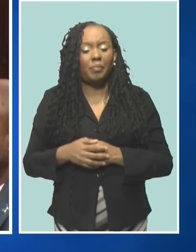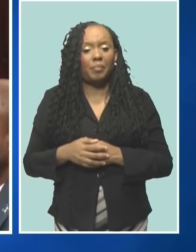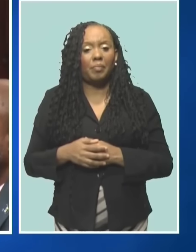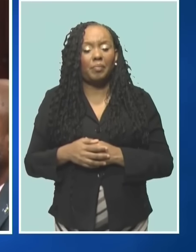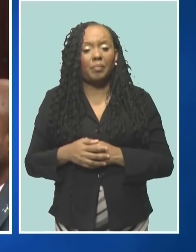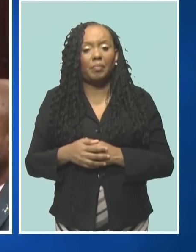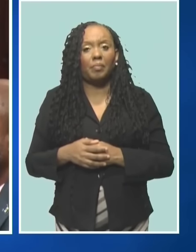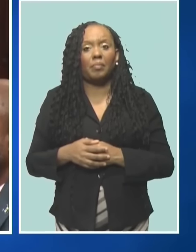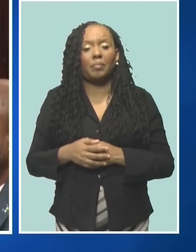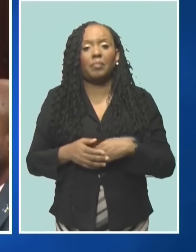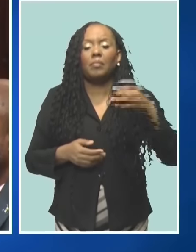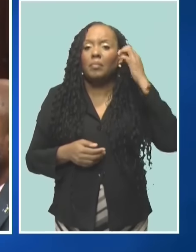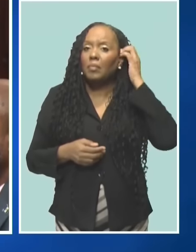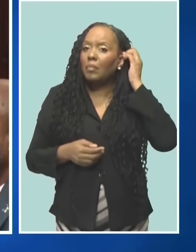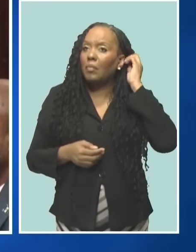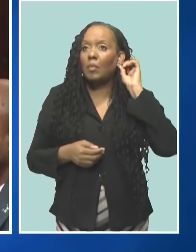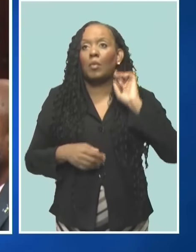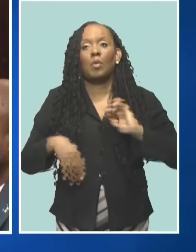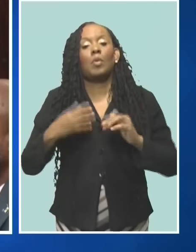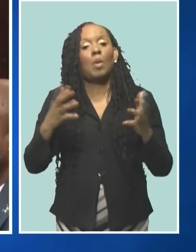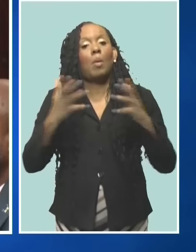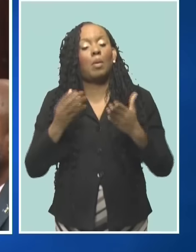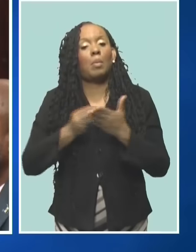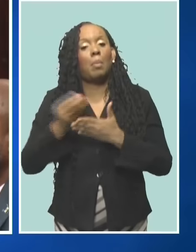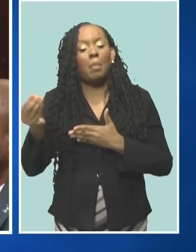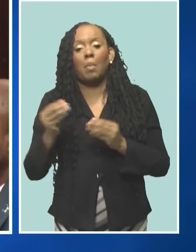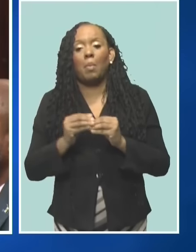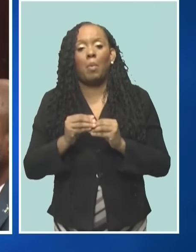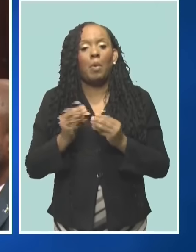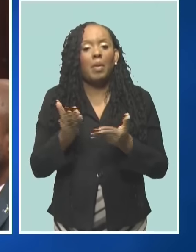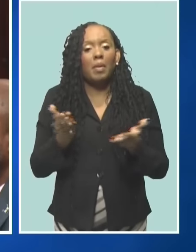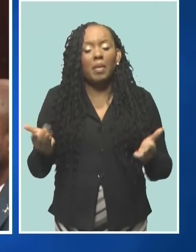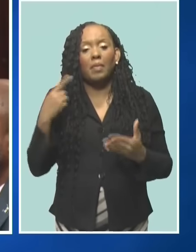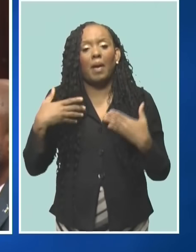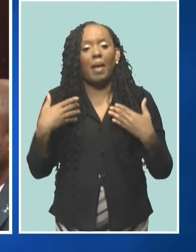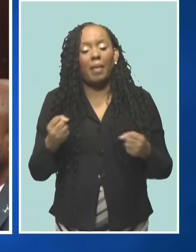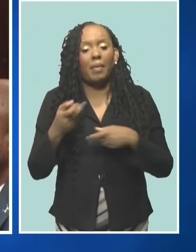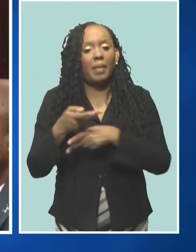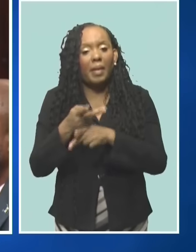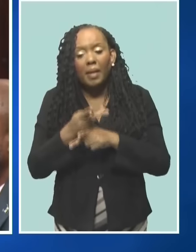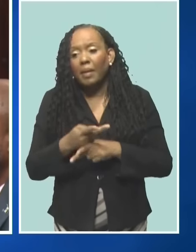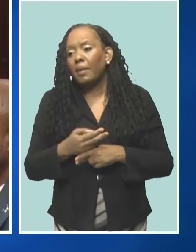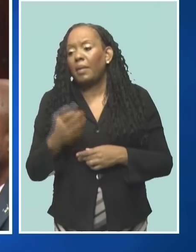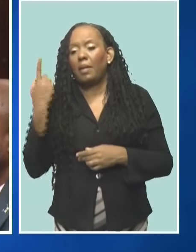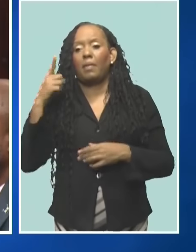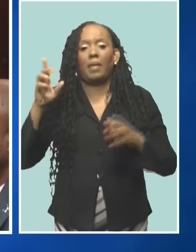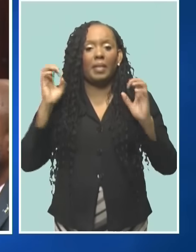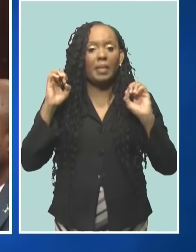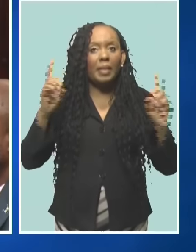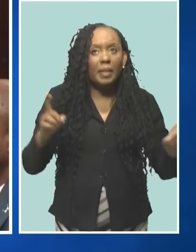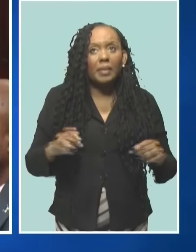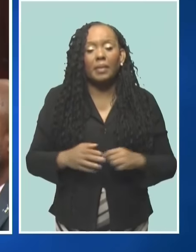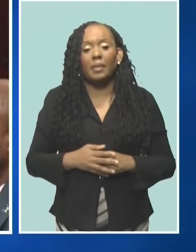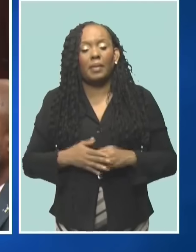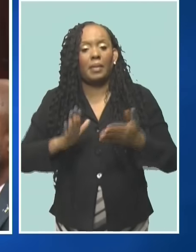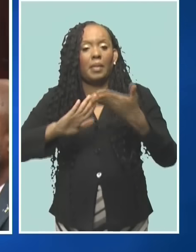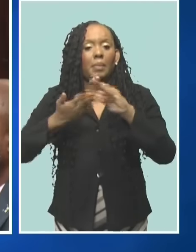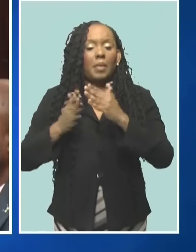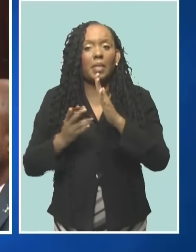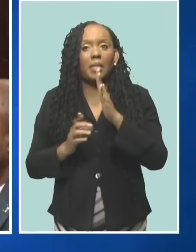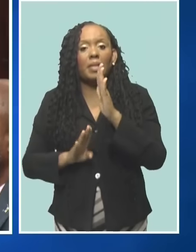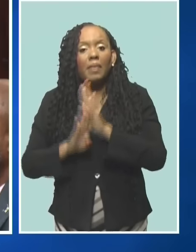When we can buy and do more stuff in healthcare, when we can buy and do more stuff in education or community development